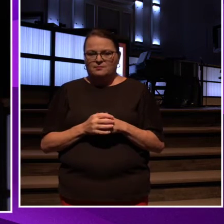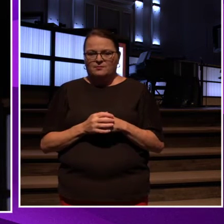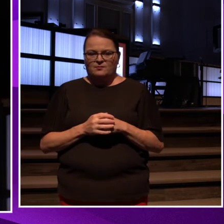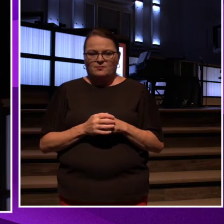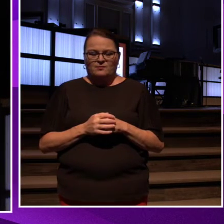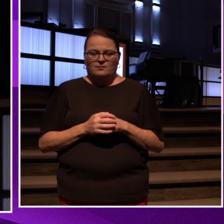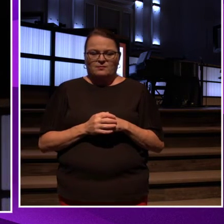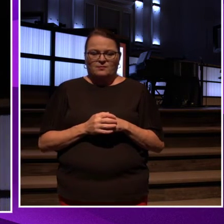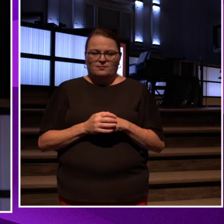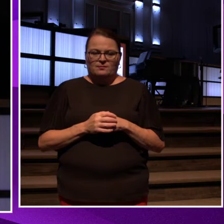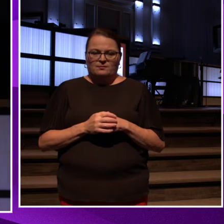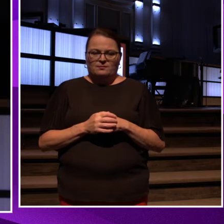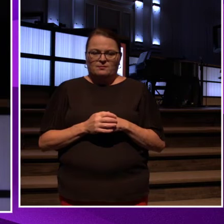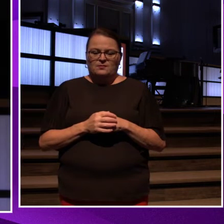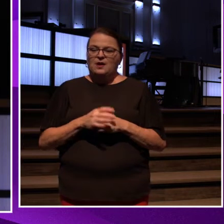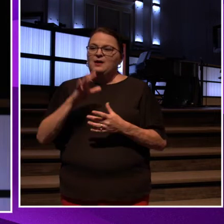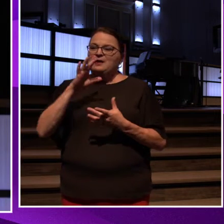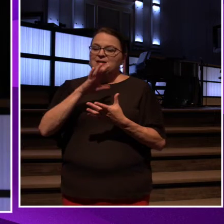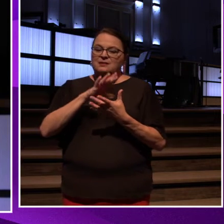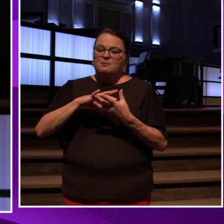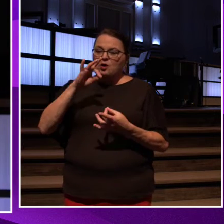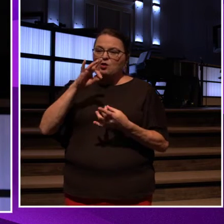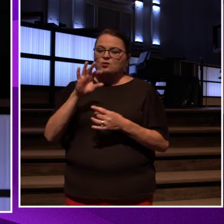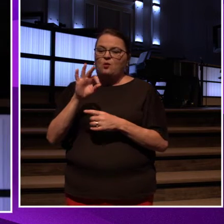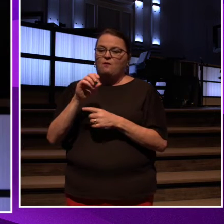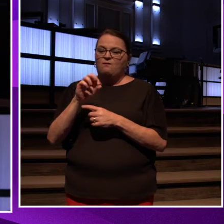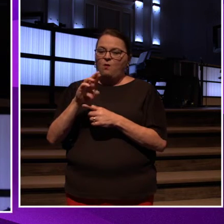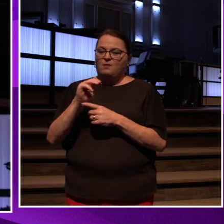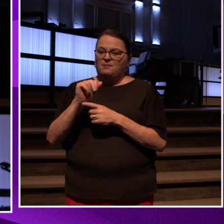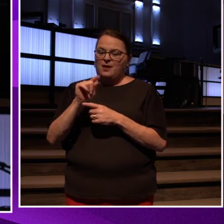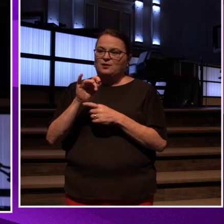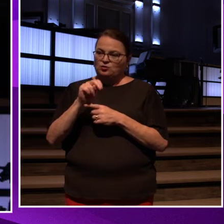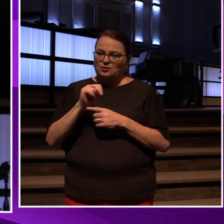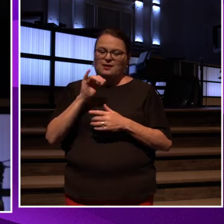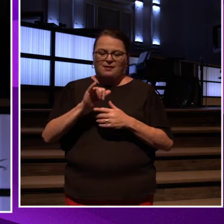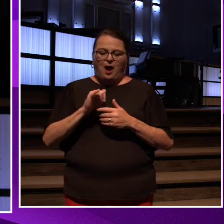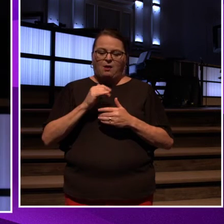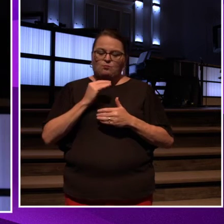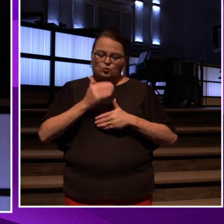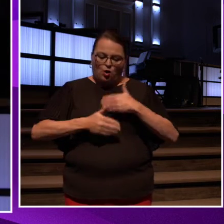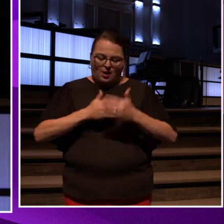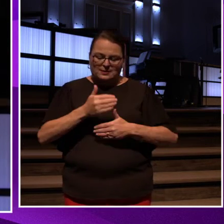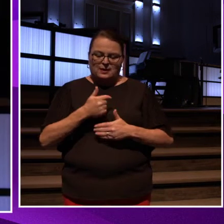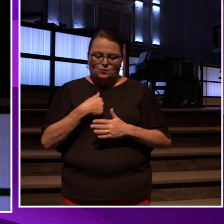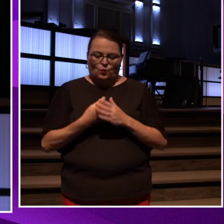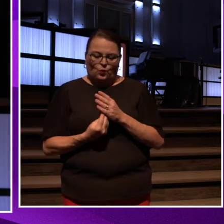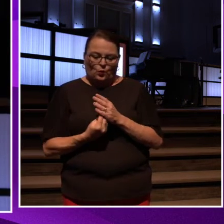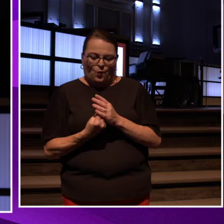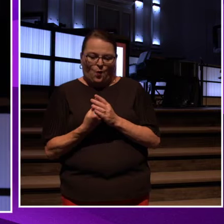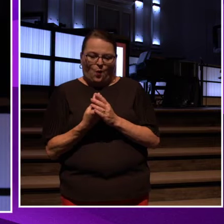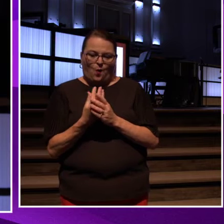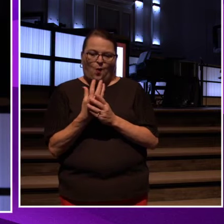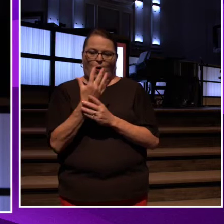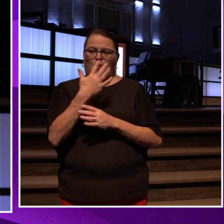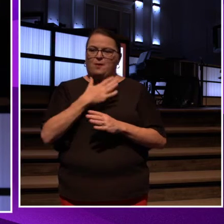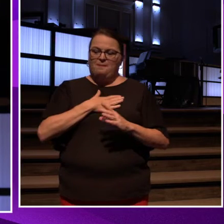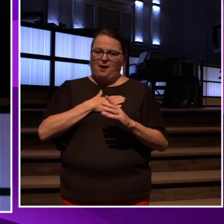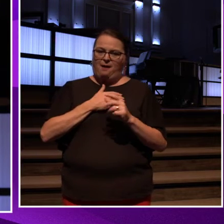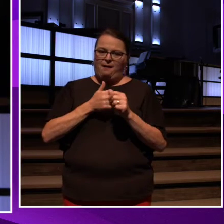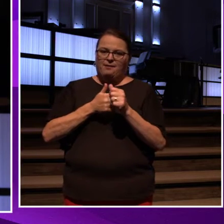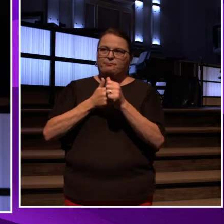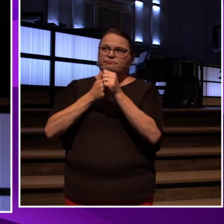Spiritual formation is that process of you growing in your discipleship. You know, when I